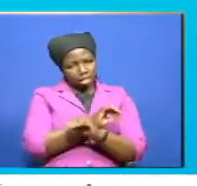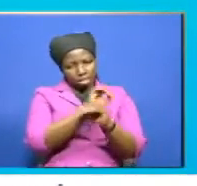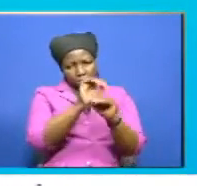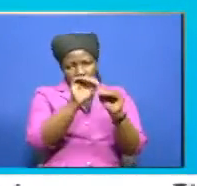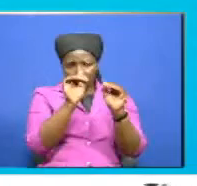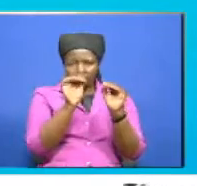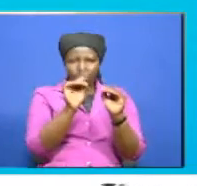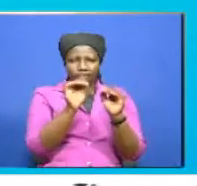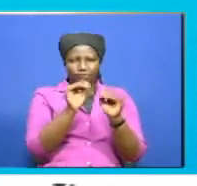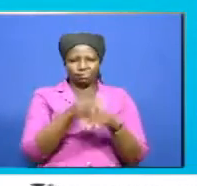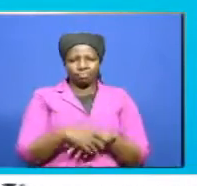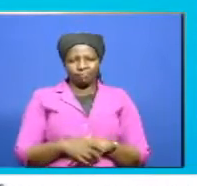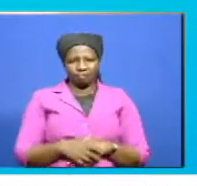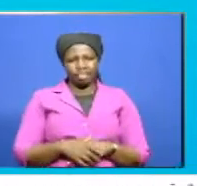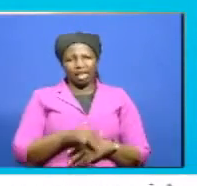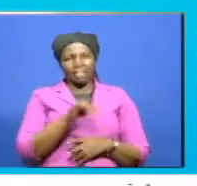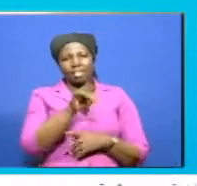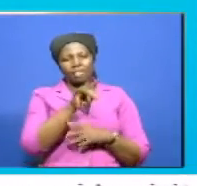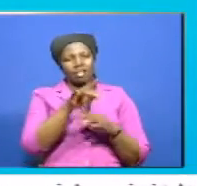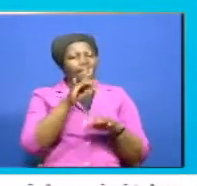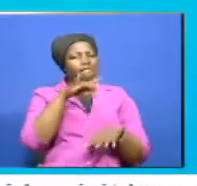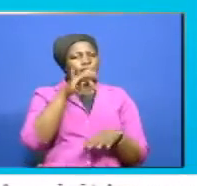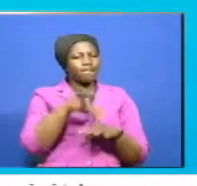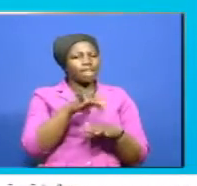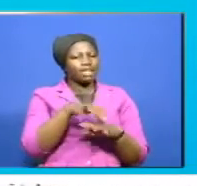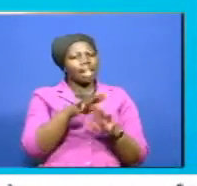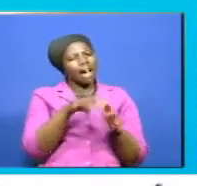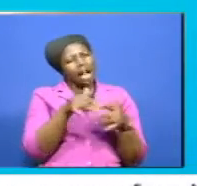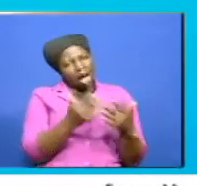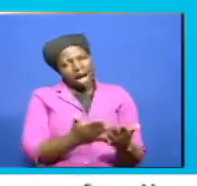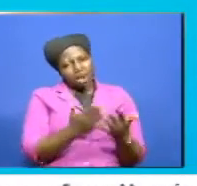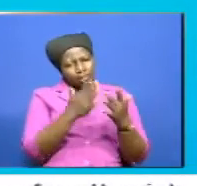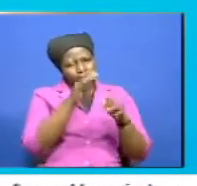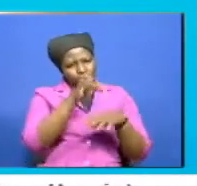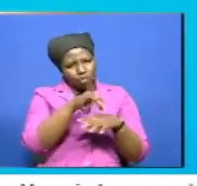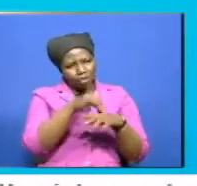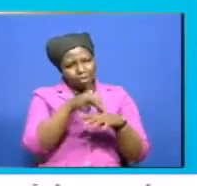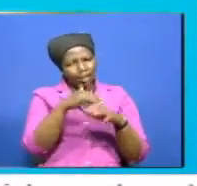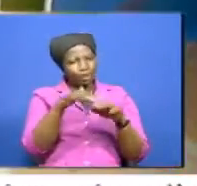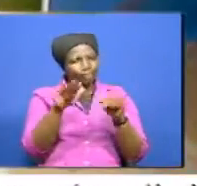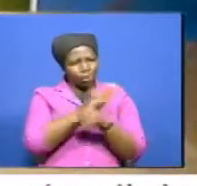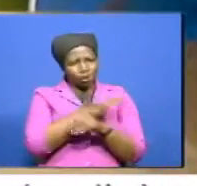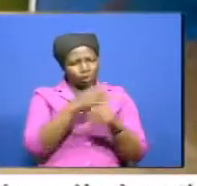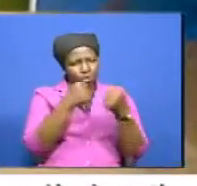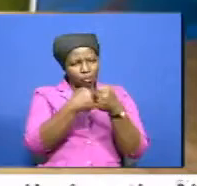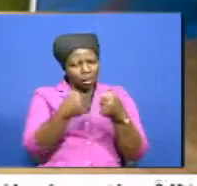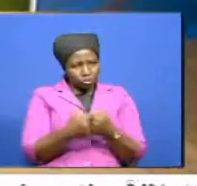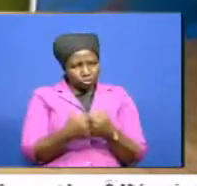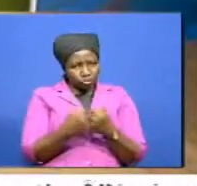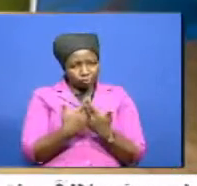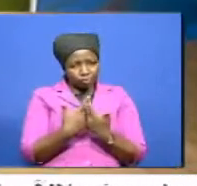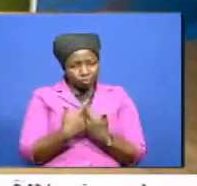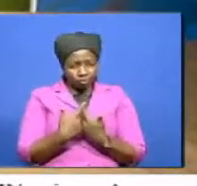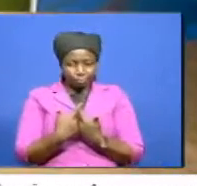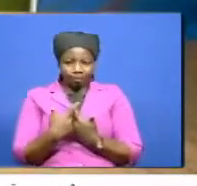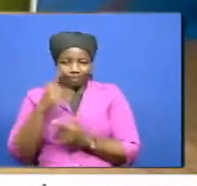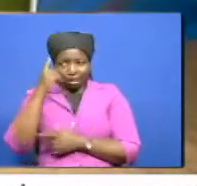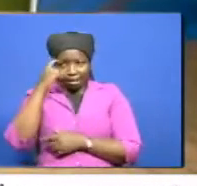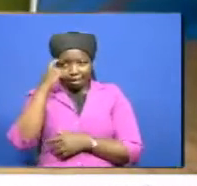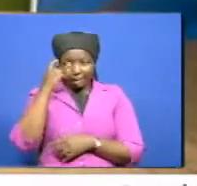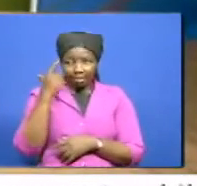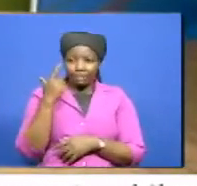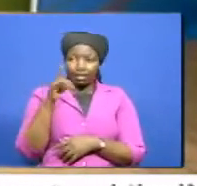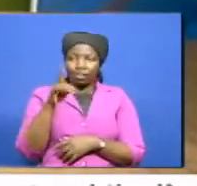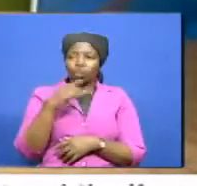How much of an impact did that decision have overall on the tournament, Felix? Yeah, I think obviously you don't want to see